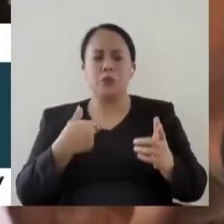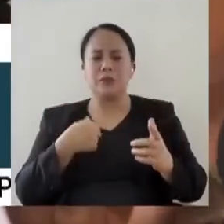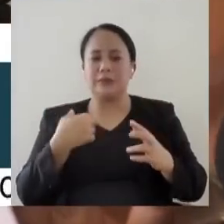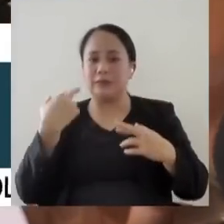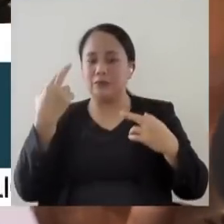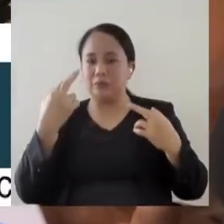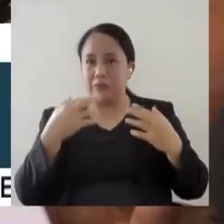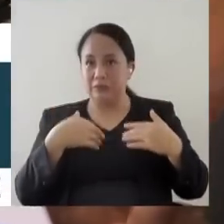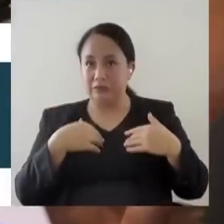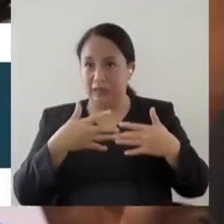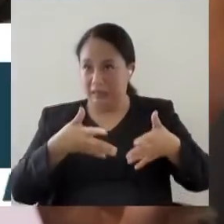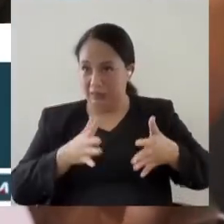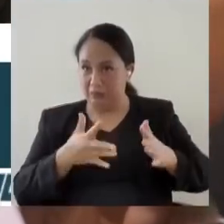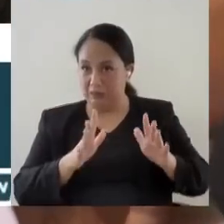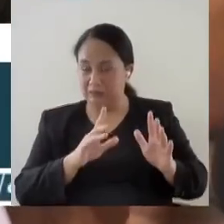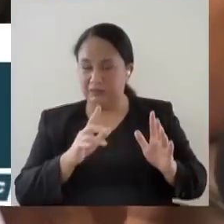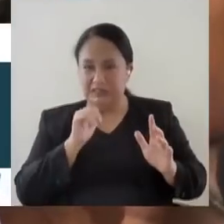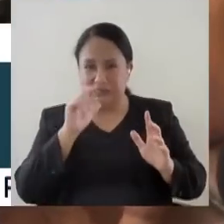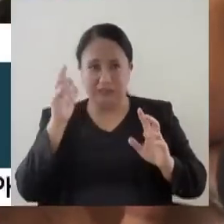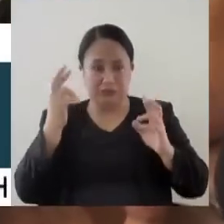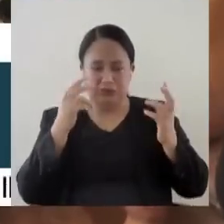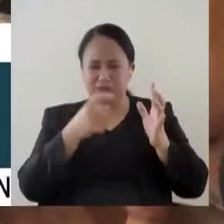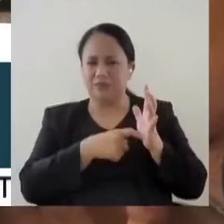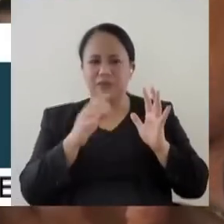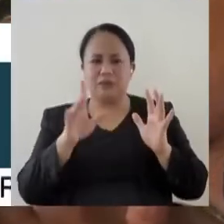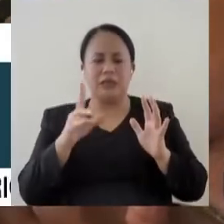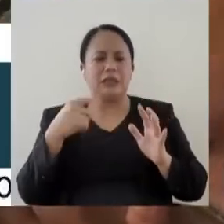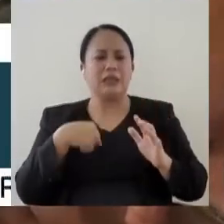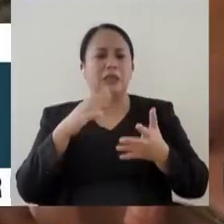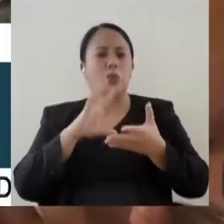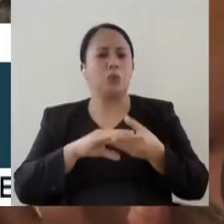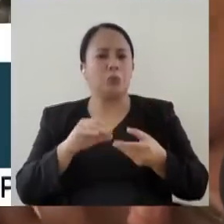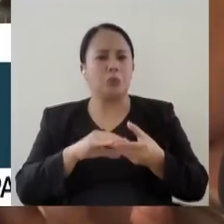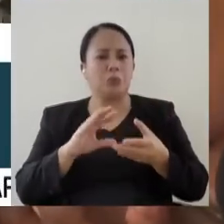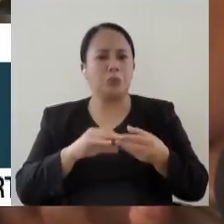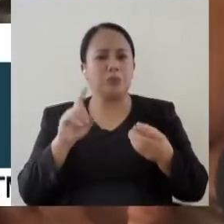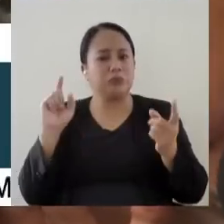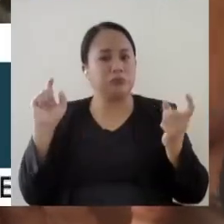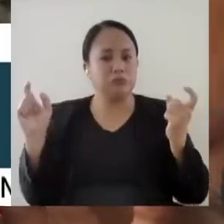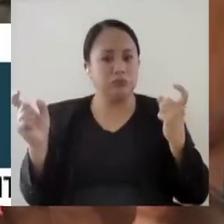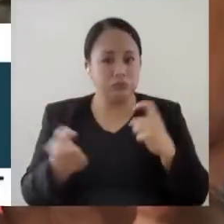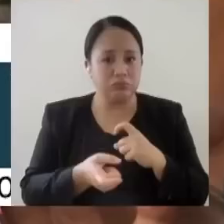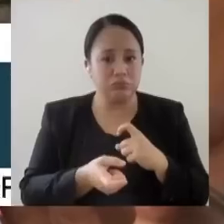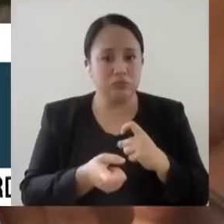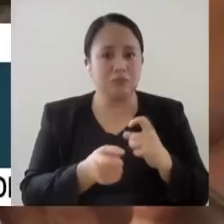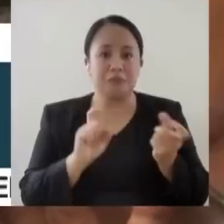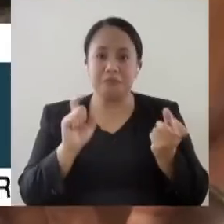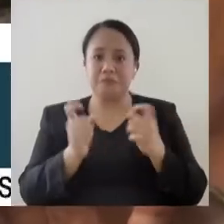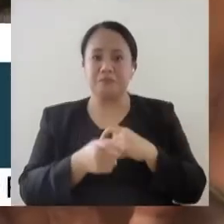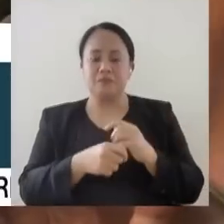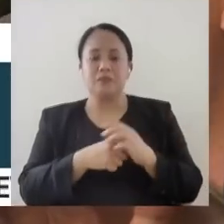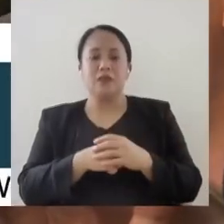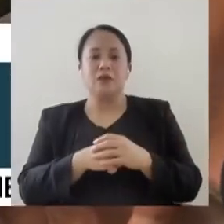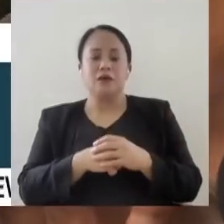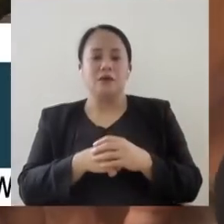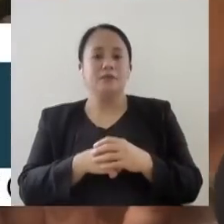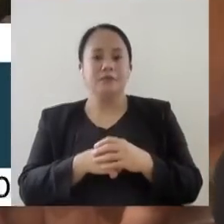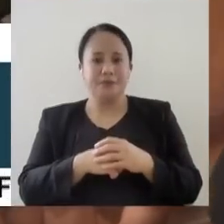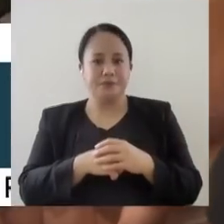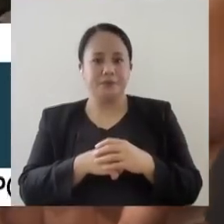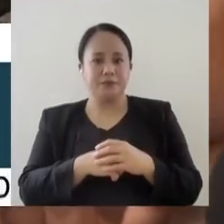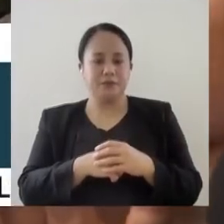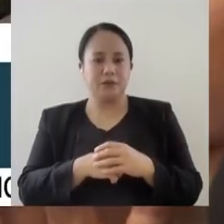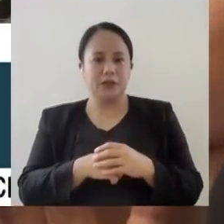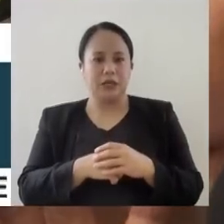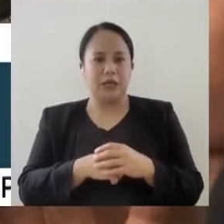demands. And I think the narrative is being changed somehow, that it is